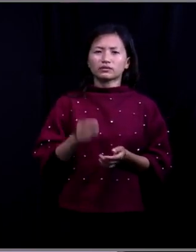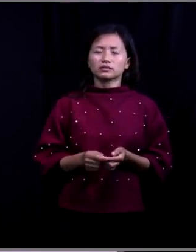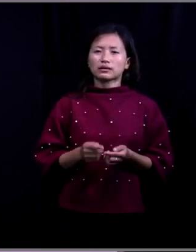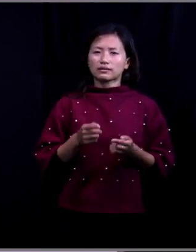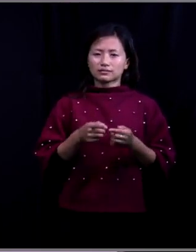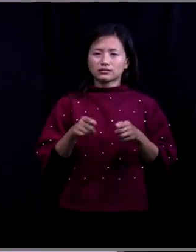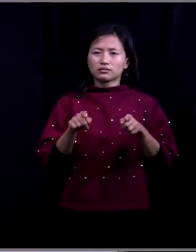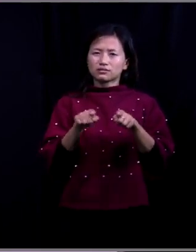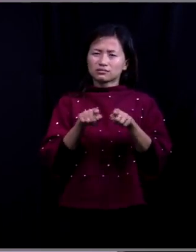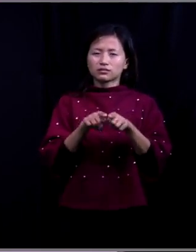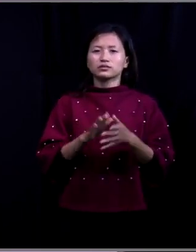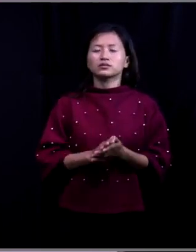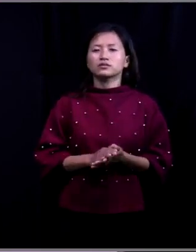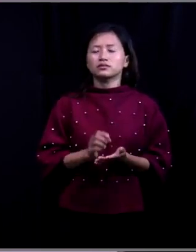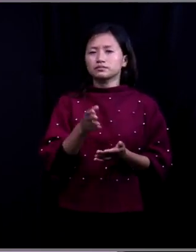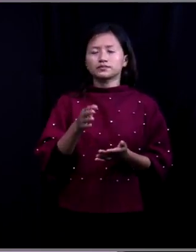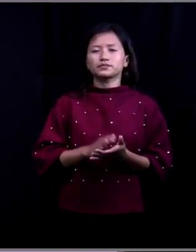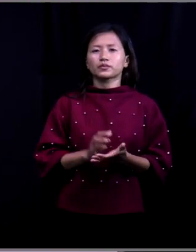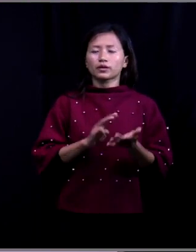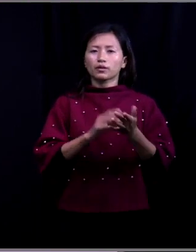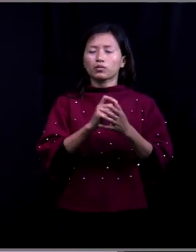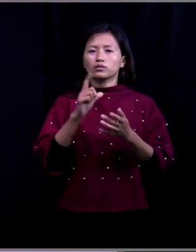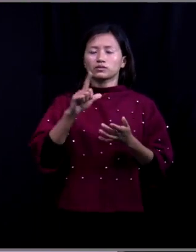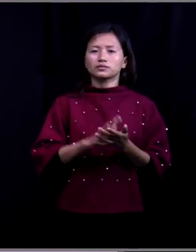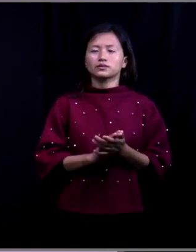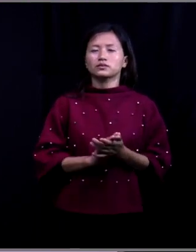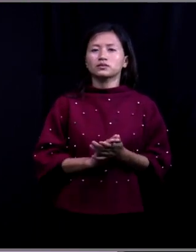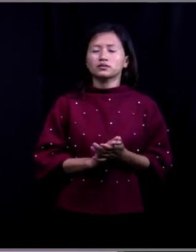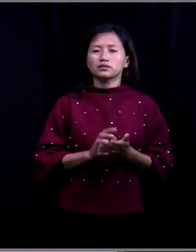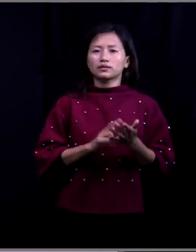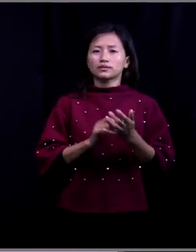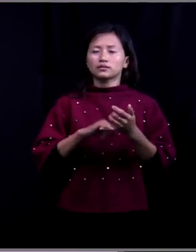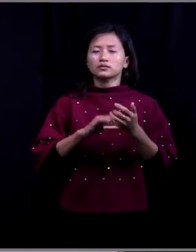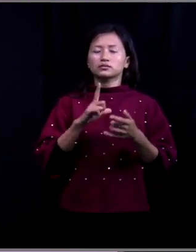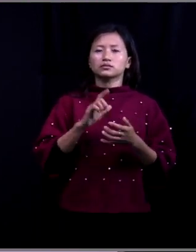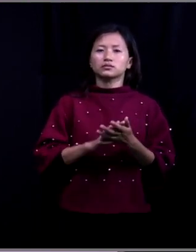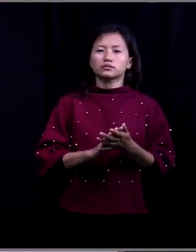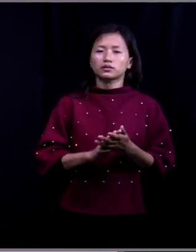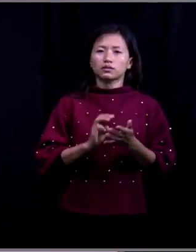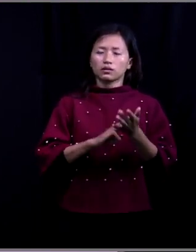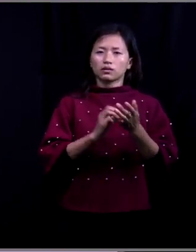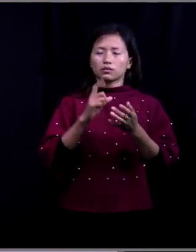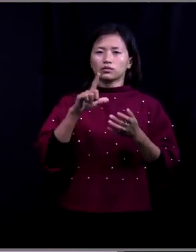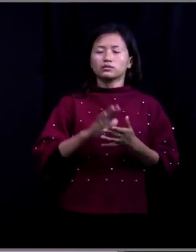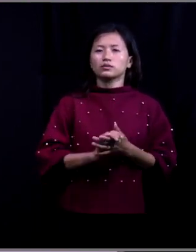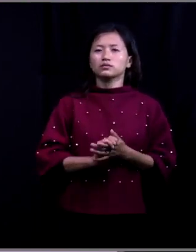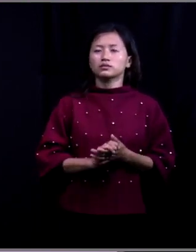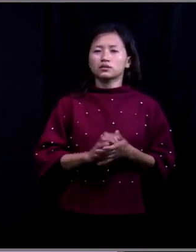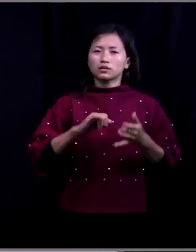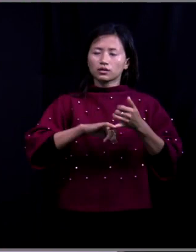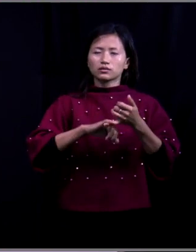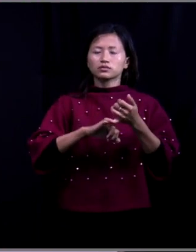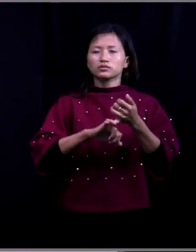actual molecular formula of NaCl, because in NaCl we don't have these NaCl molecules. We have sodium